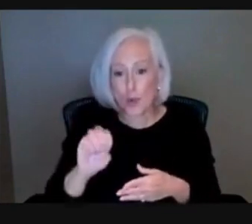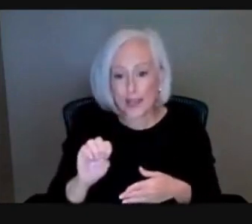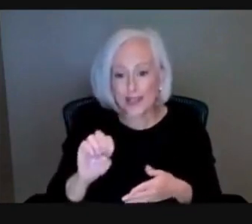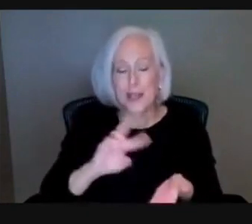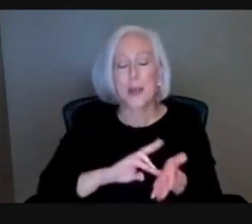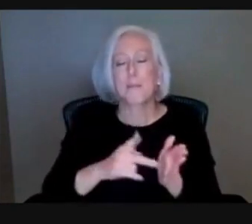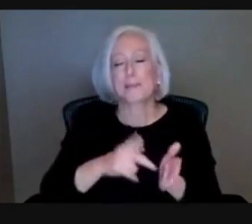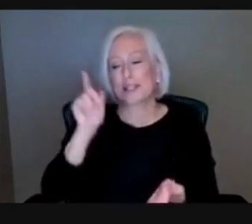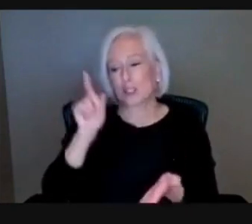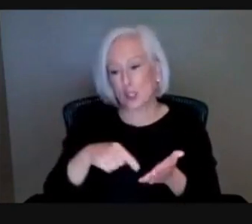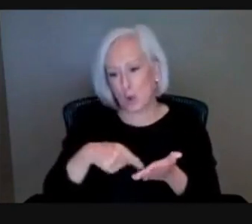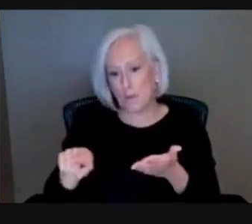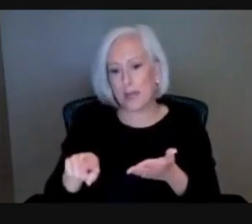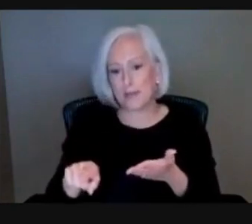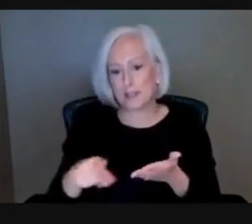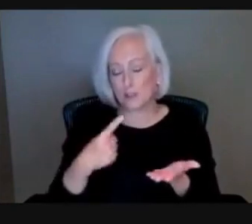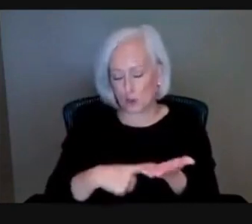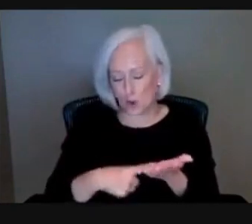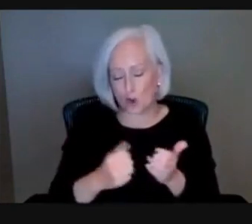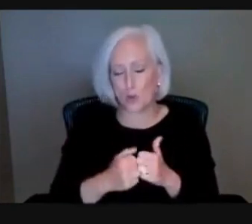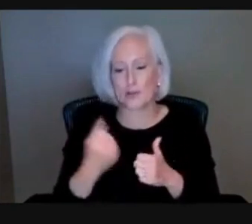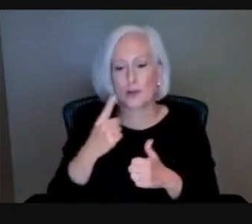So definitely speak to someone about that.